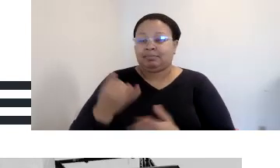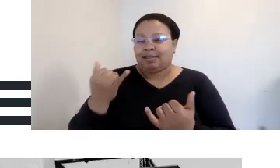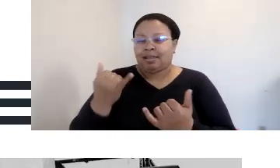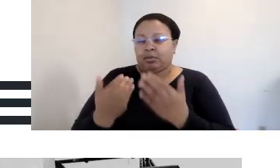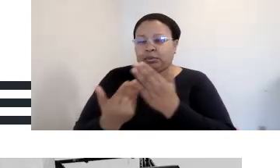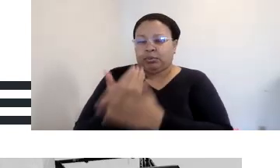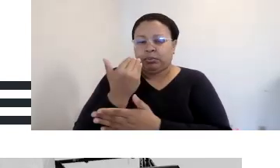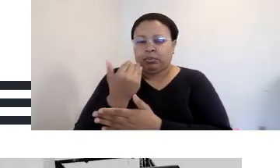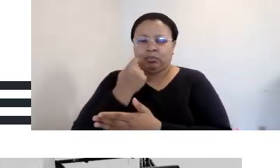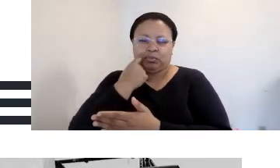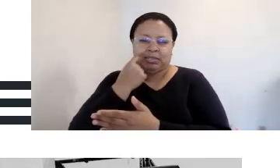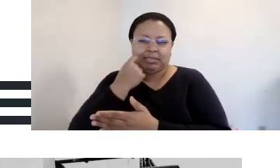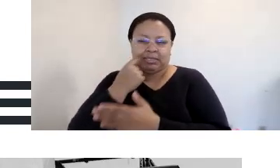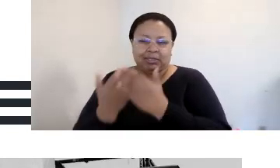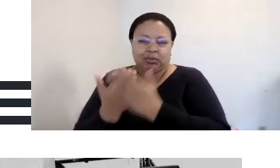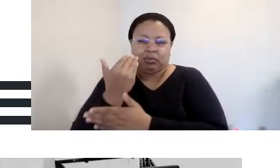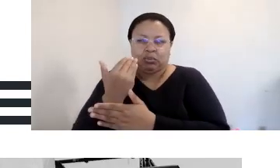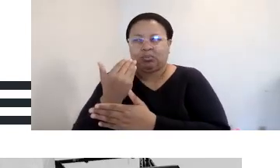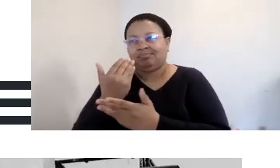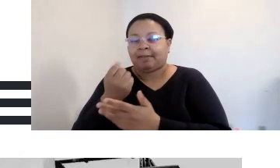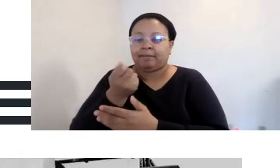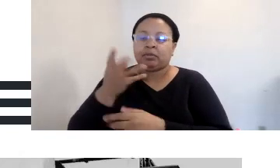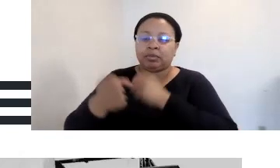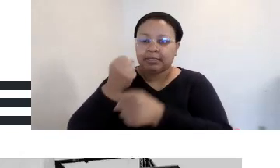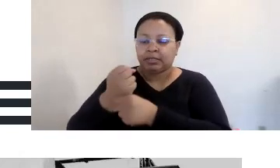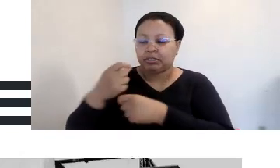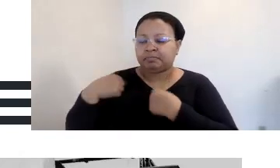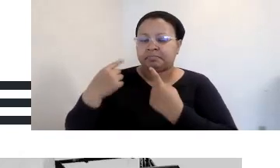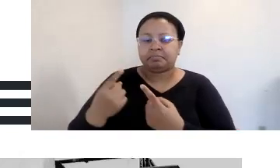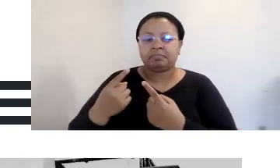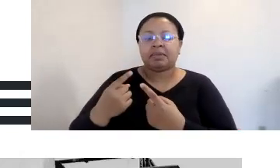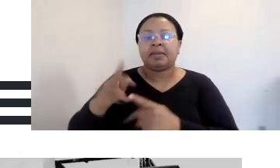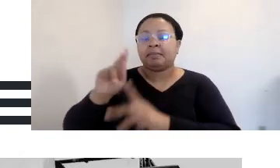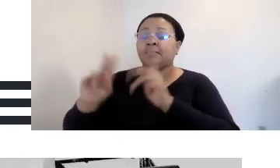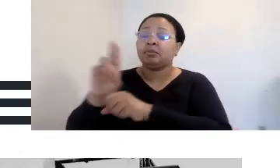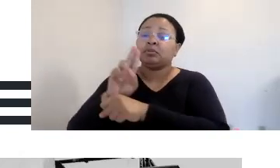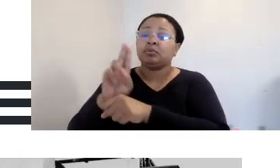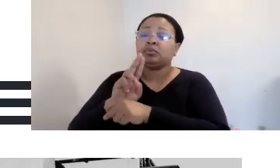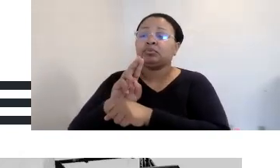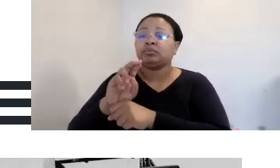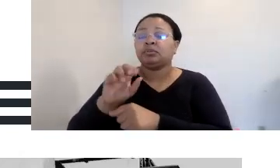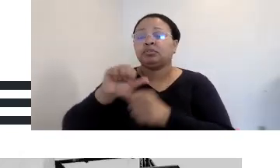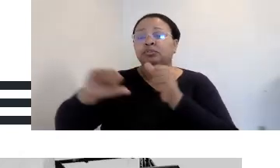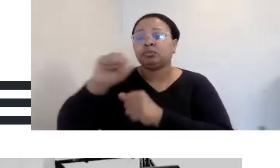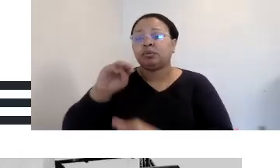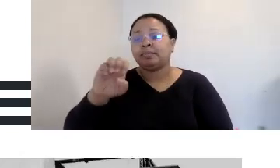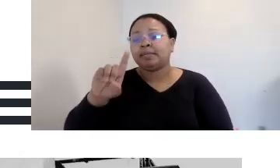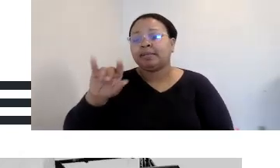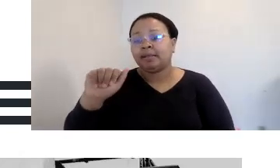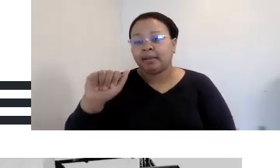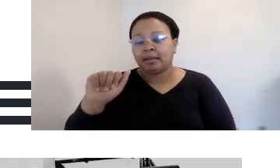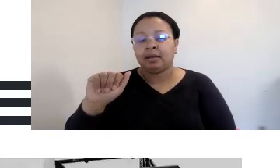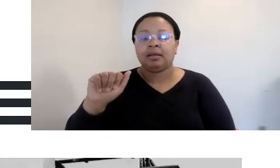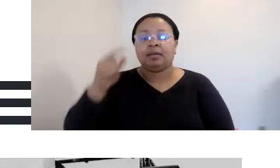within the past couple of years, where individuals have been using their social media presence